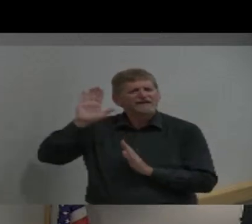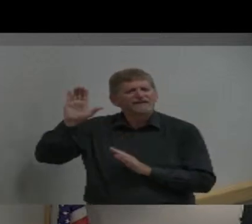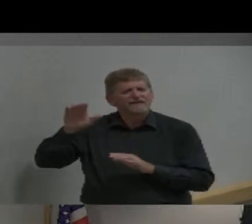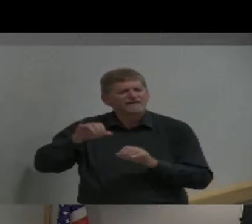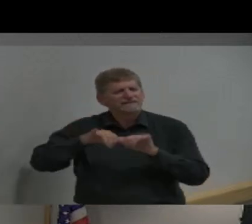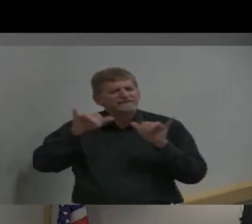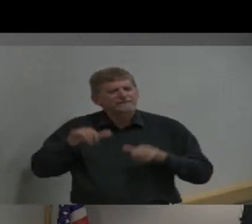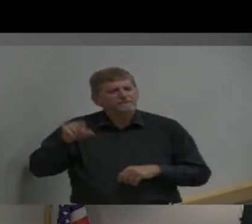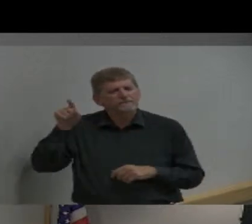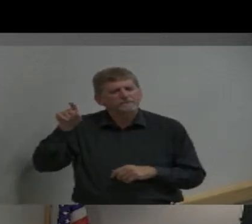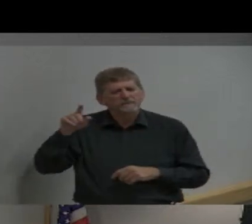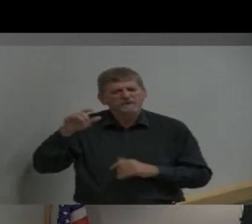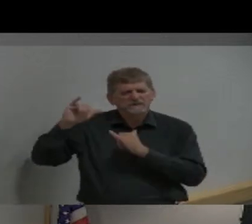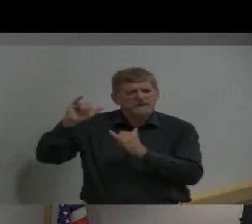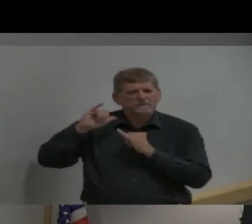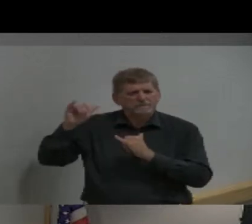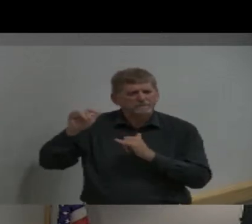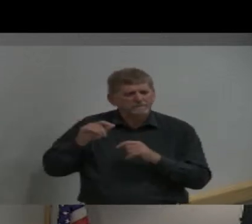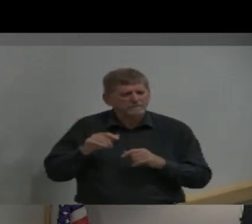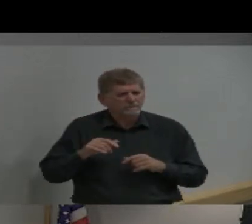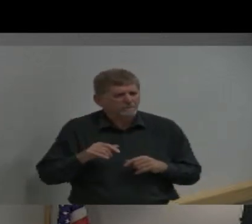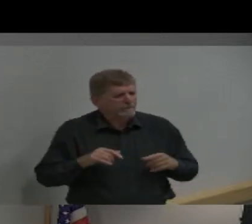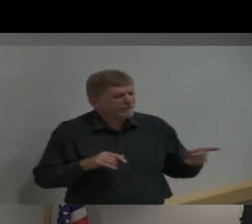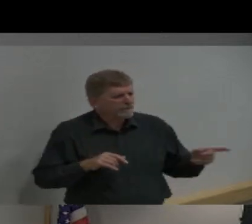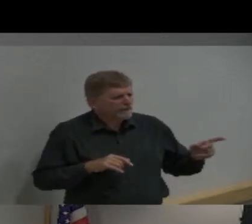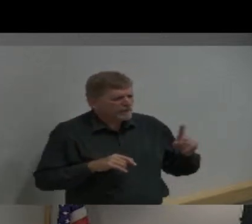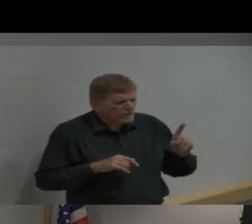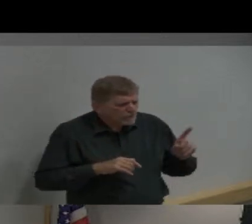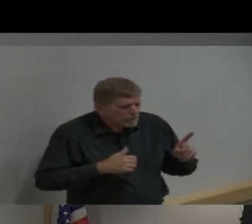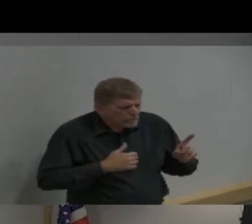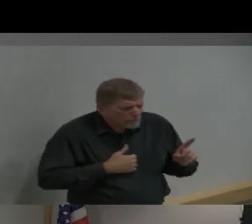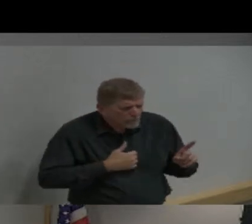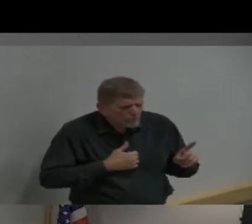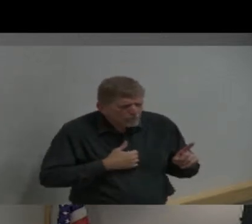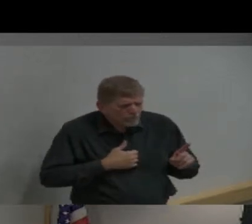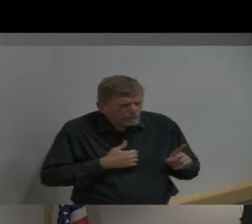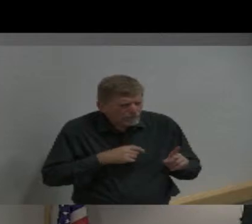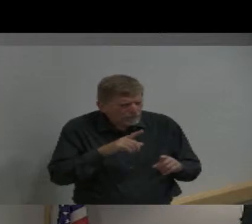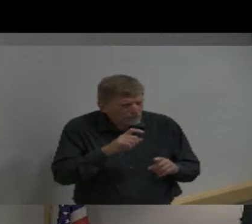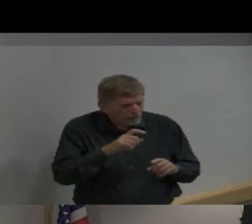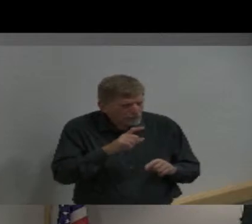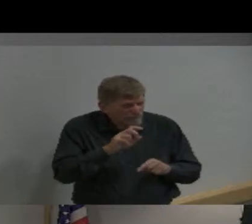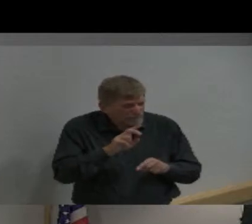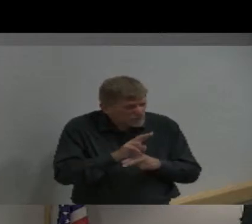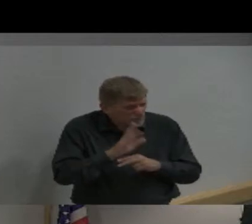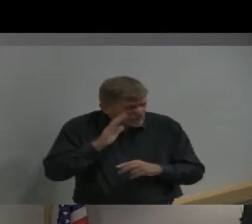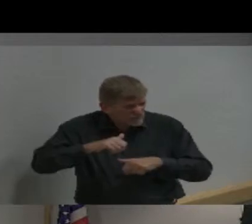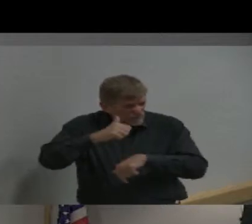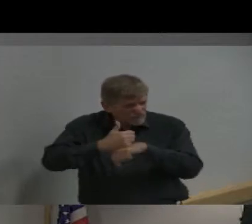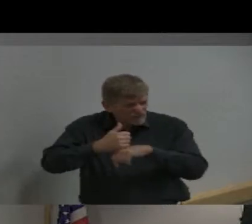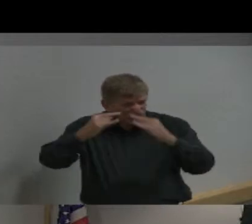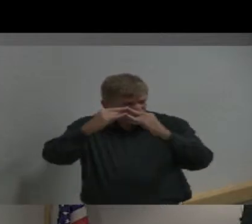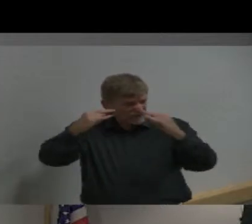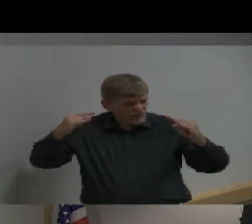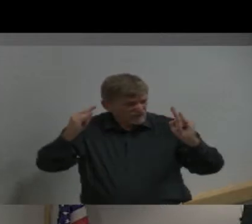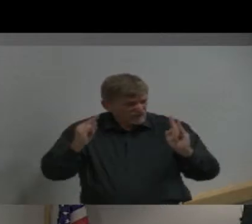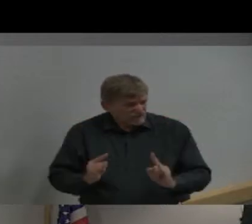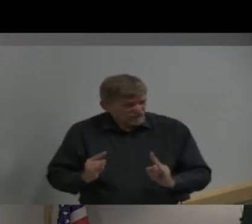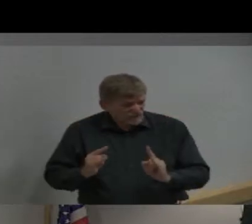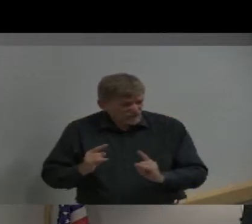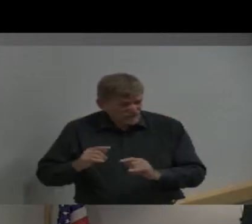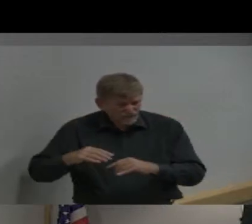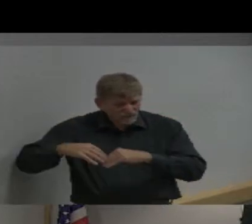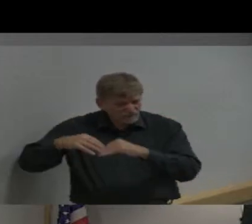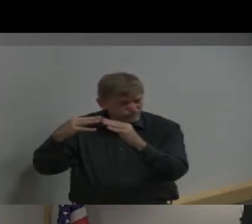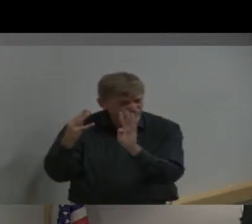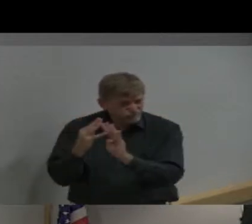you had to use, I'm sorry from here, but have you had to use the tents or anything like that yet for intake or for anything? So. Is